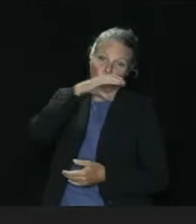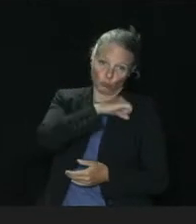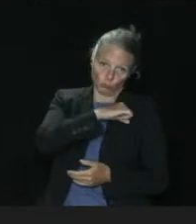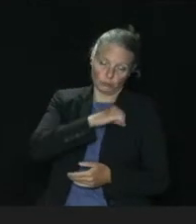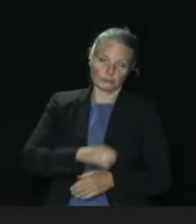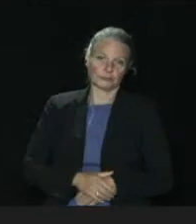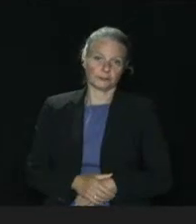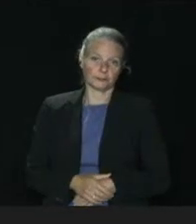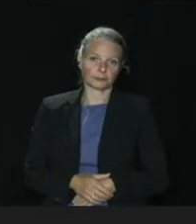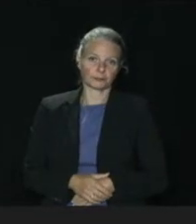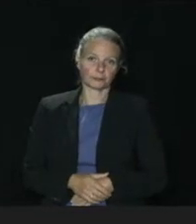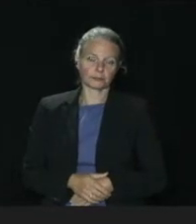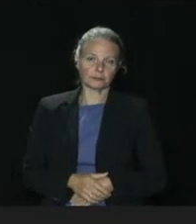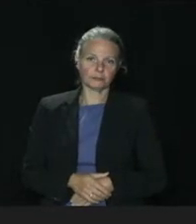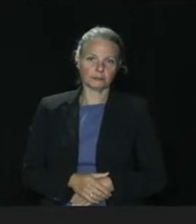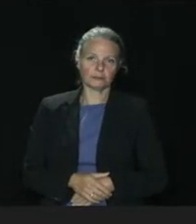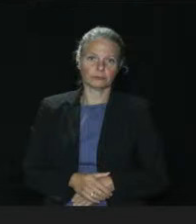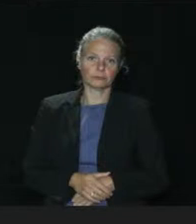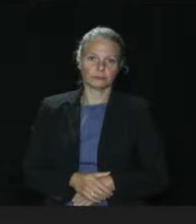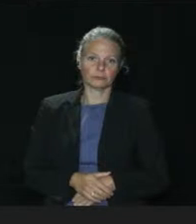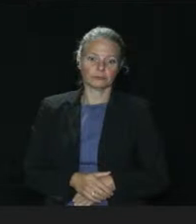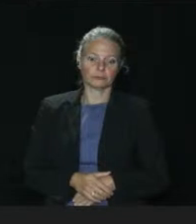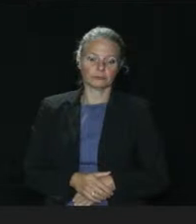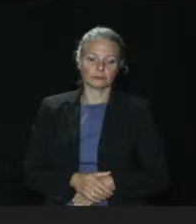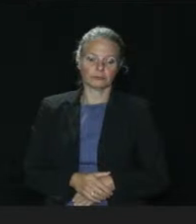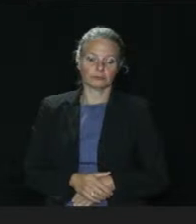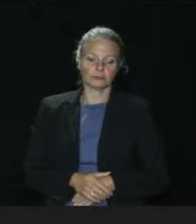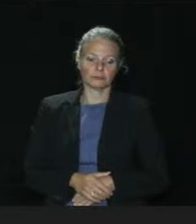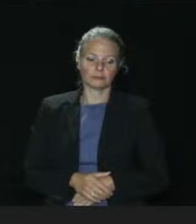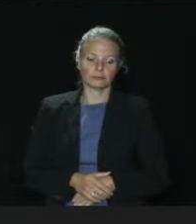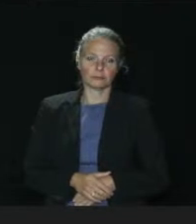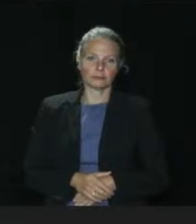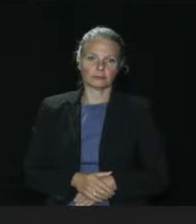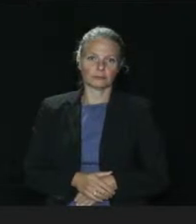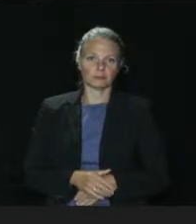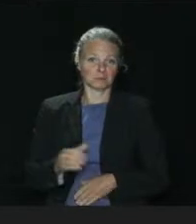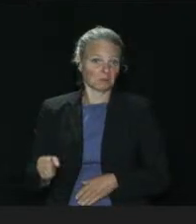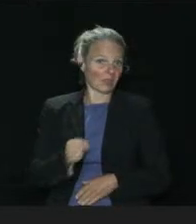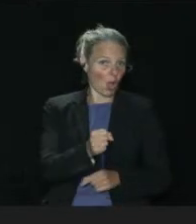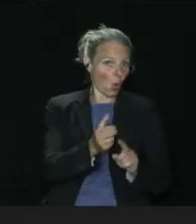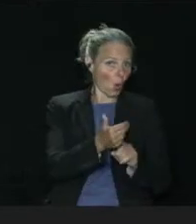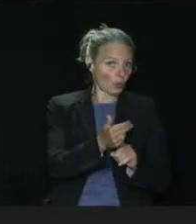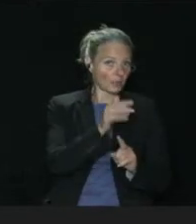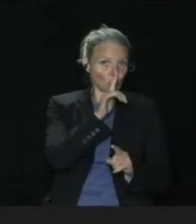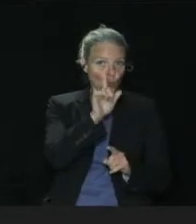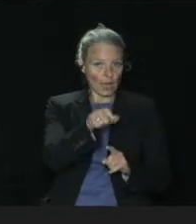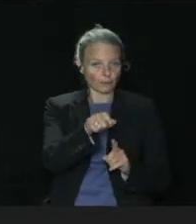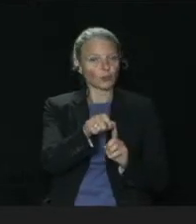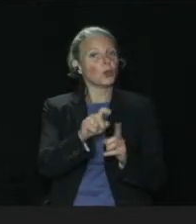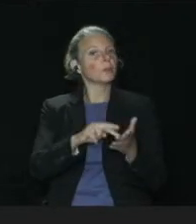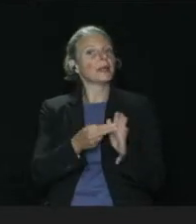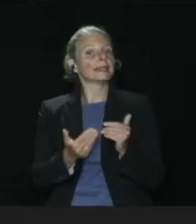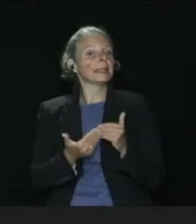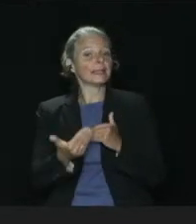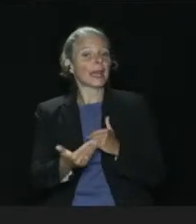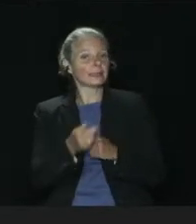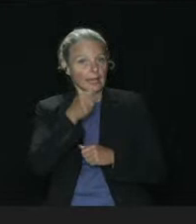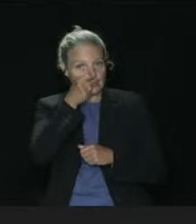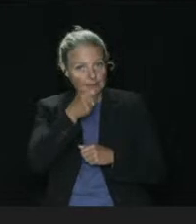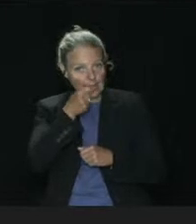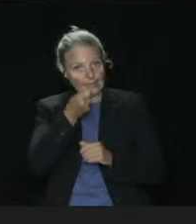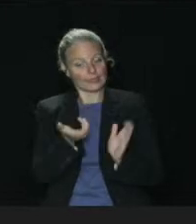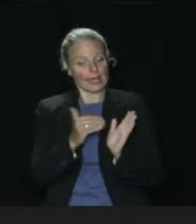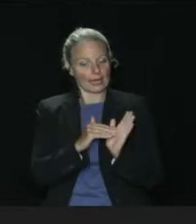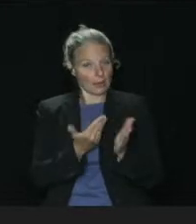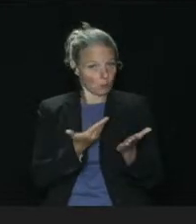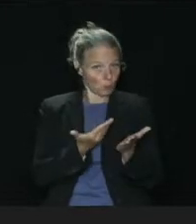And they would then move on to obviously get the arrival test and wait for